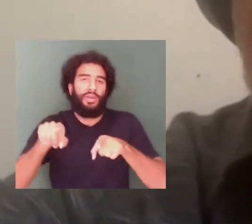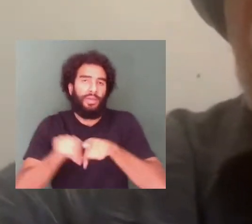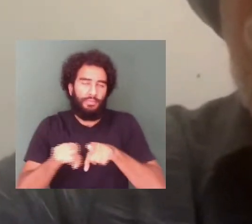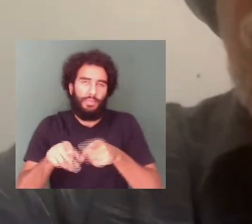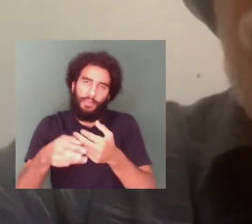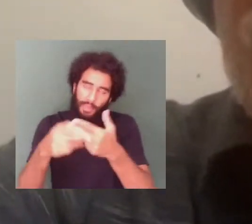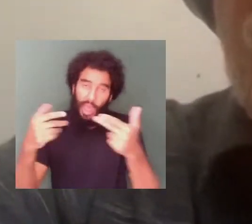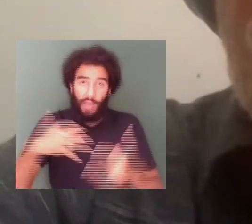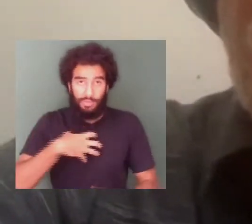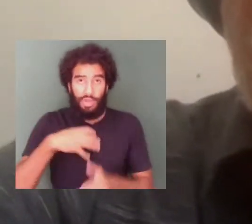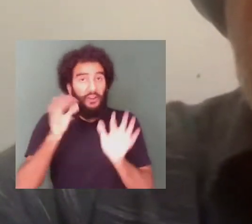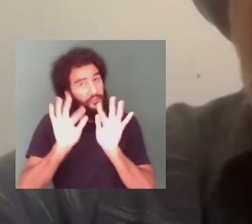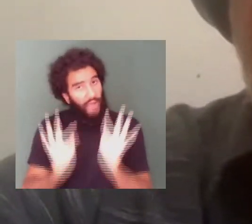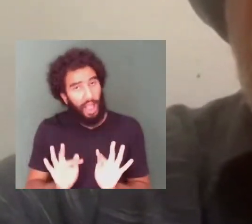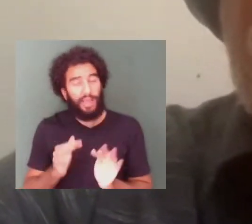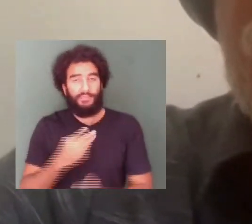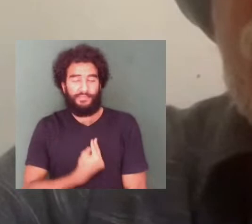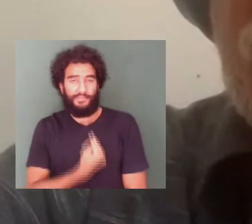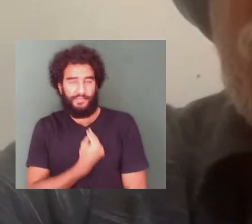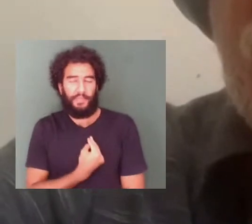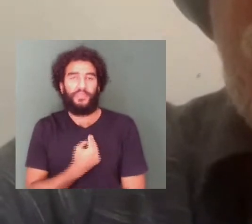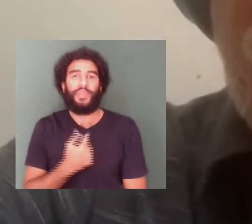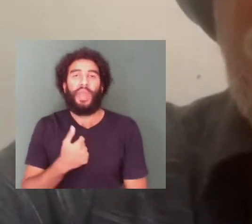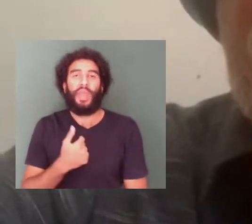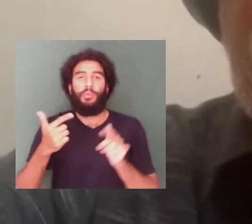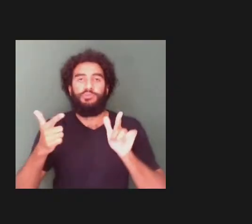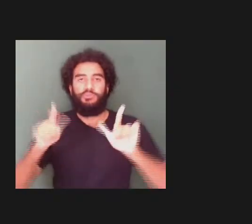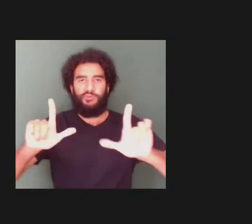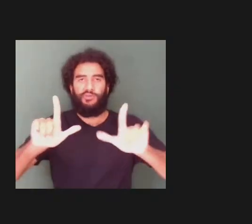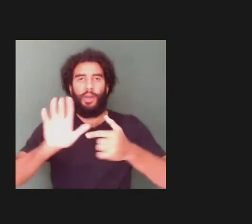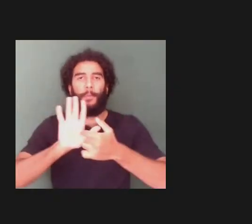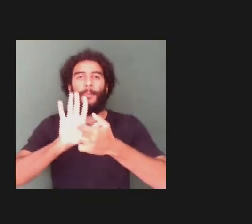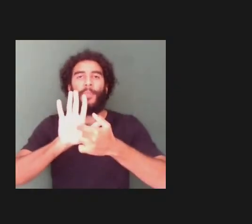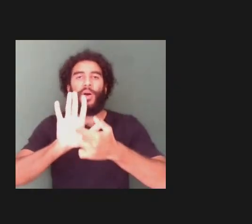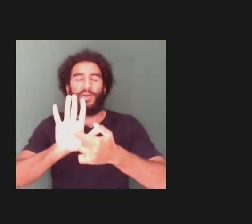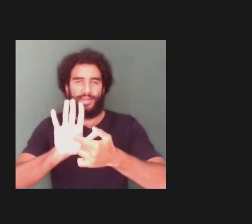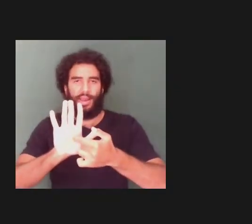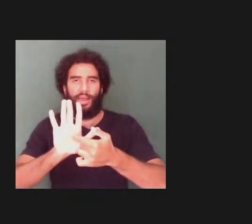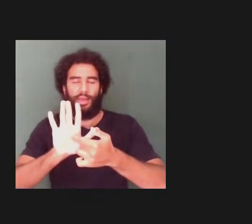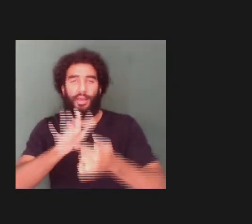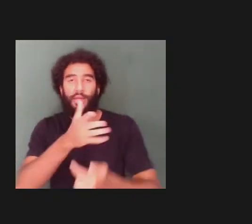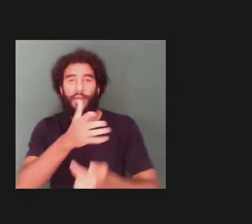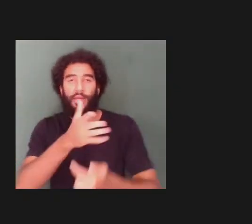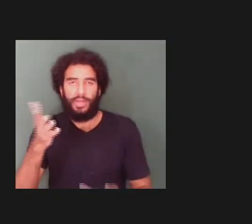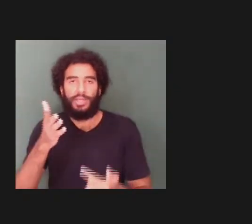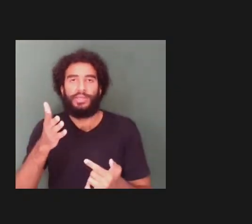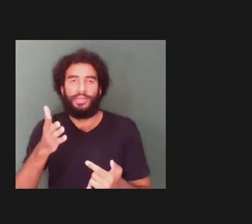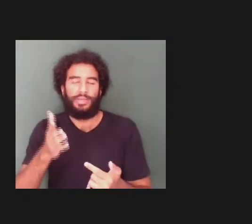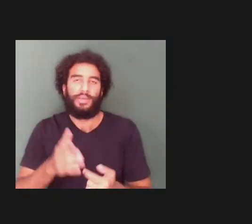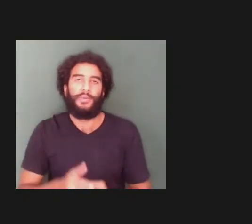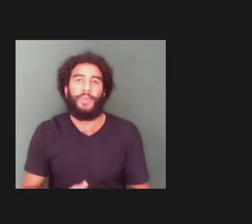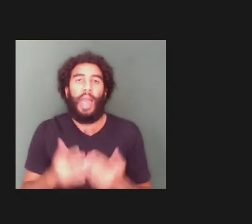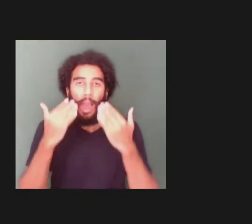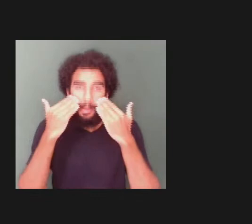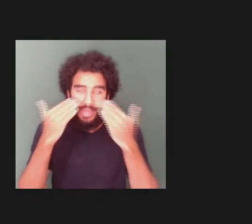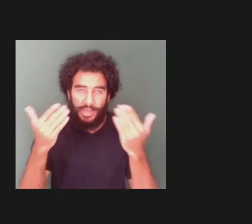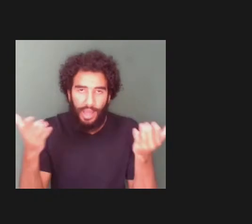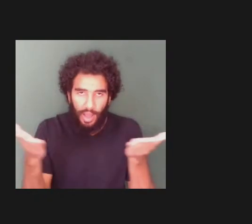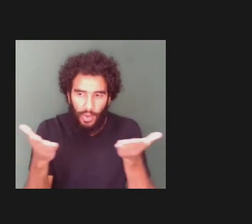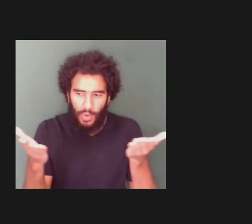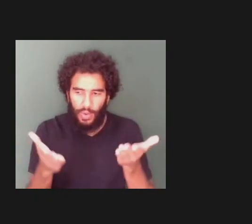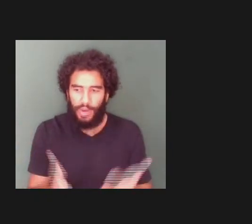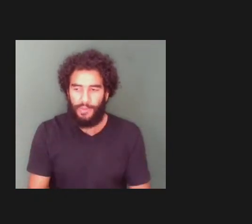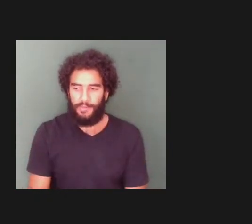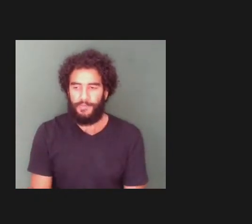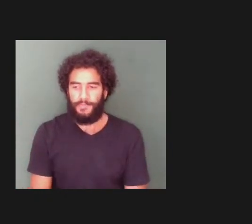UNICEF and all other partners. I'm very happy to be here. I will now be sharing my screen and